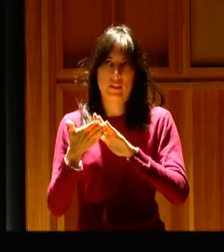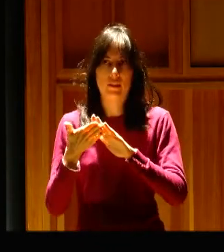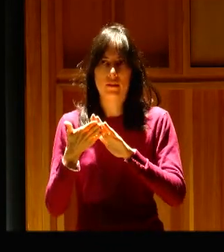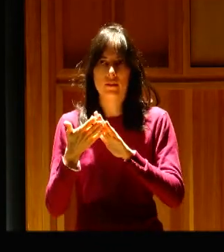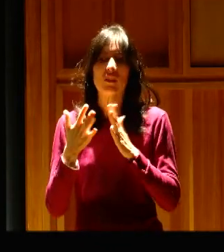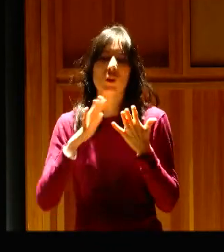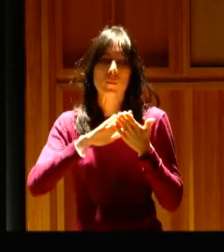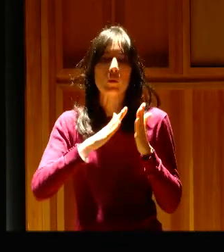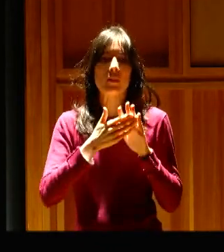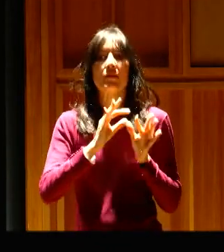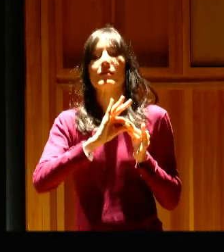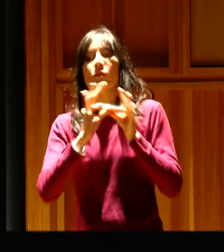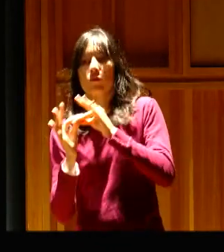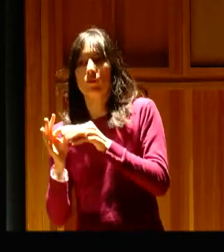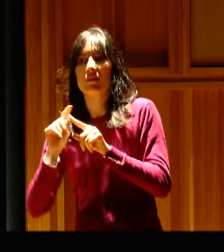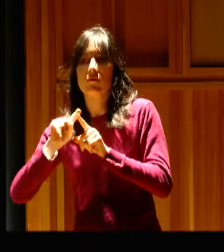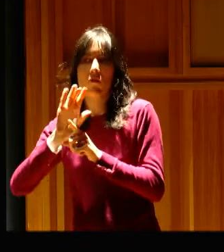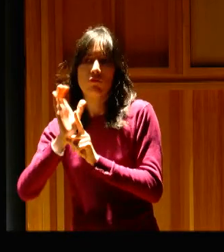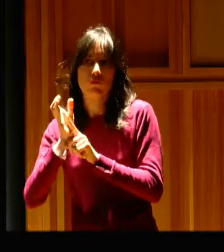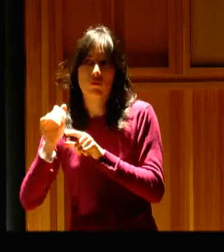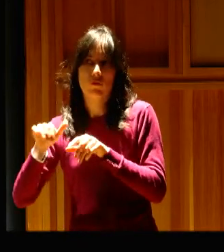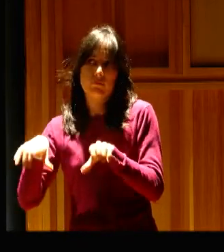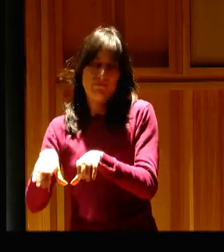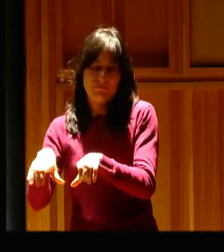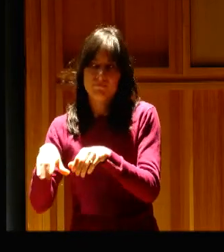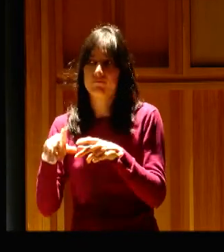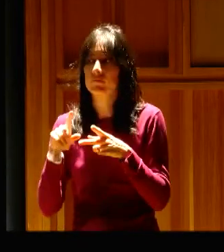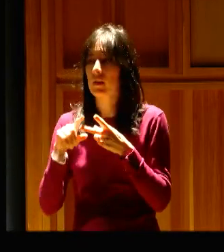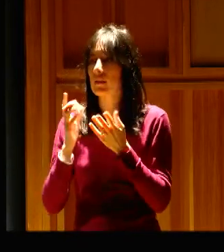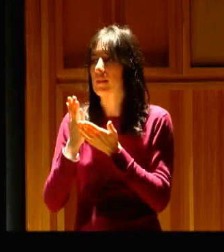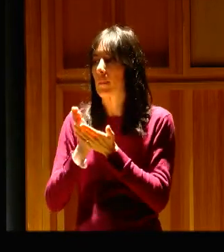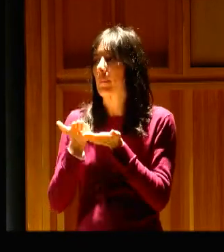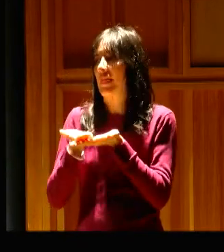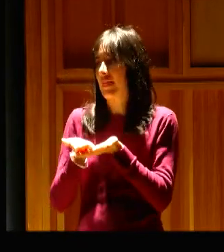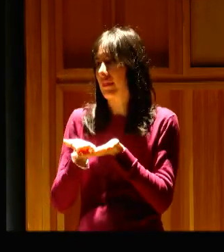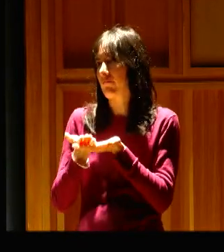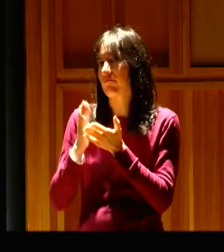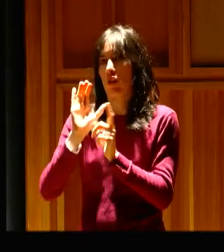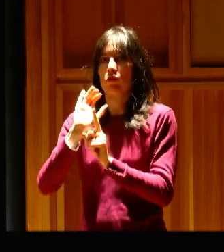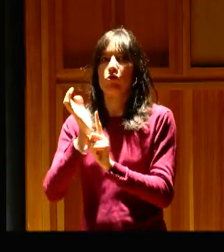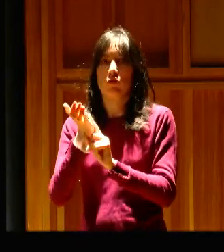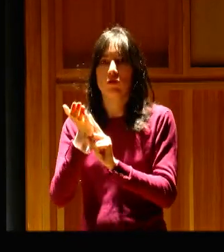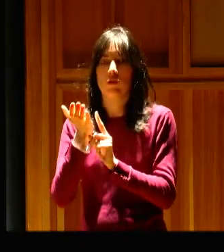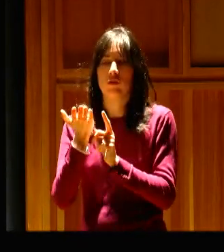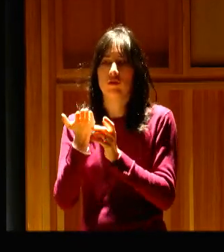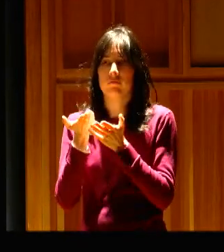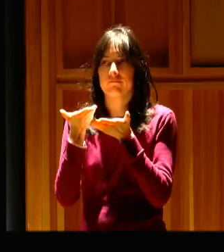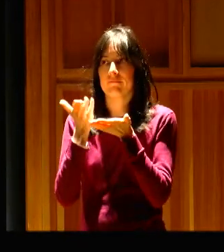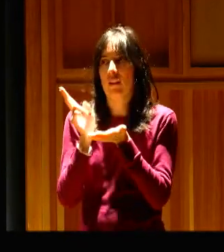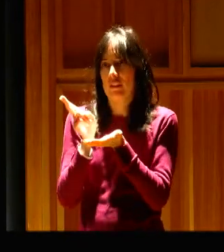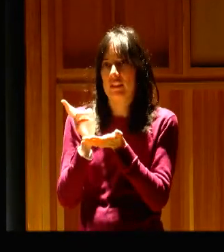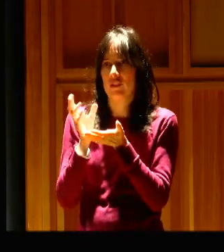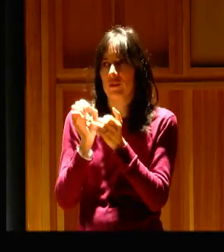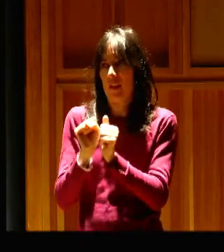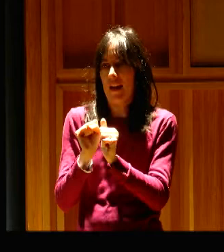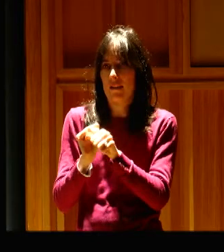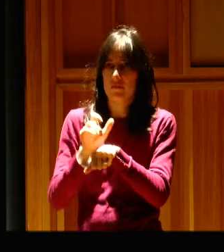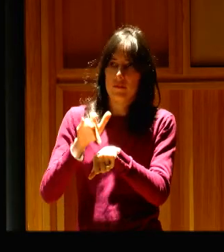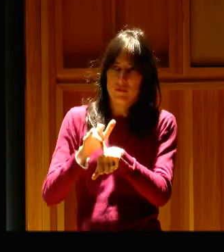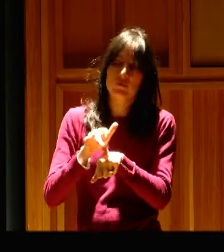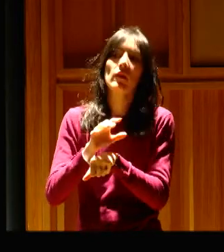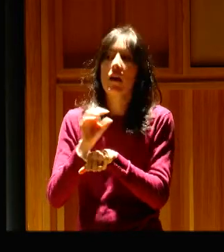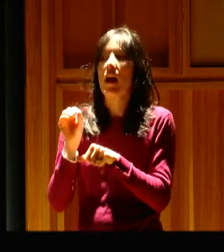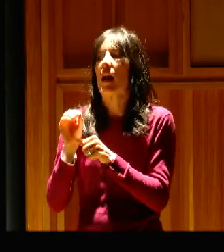cultural practices. We're going to hear about intangible cultural heritage. We're going to hear about museums and collections. And to kick off our